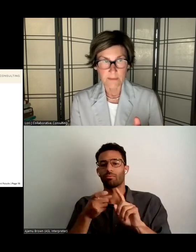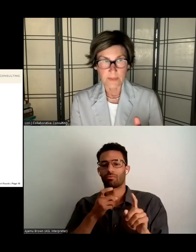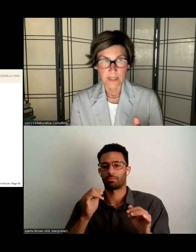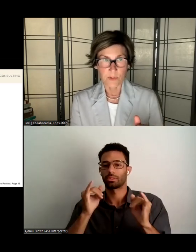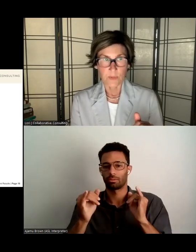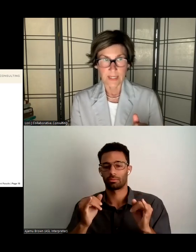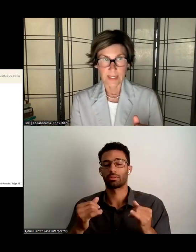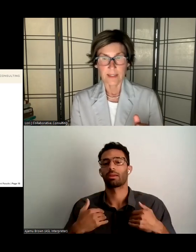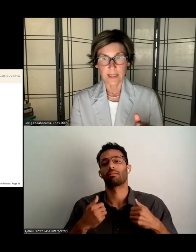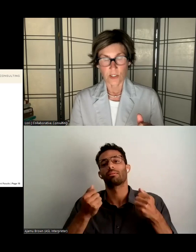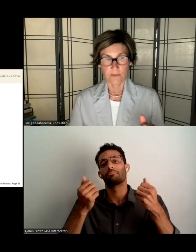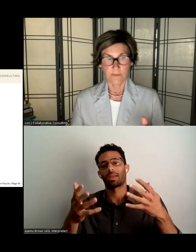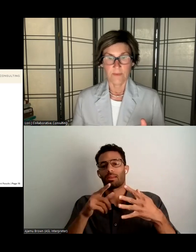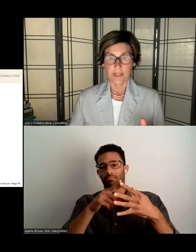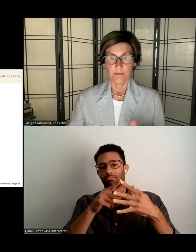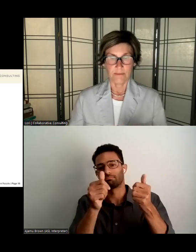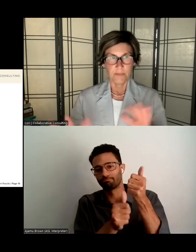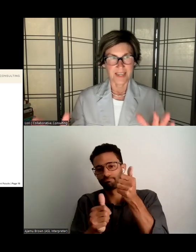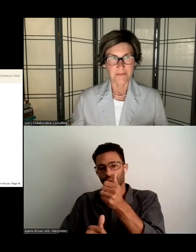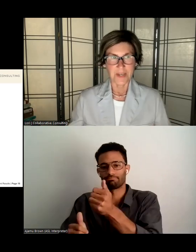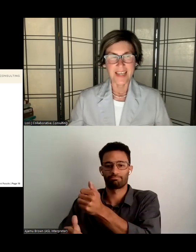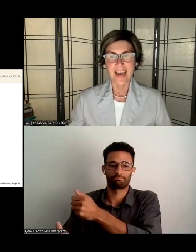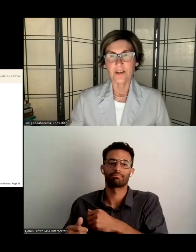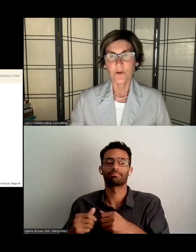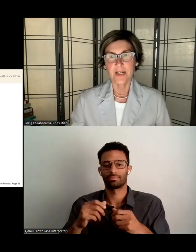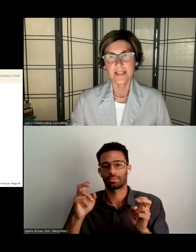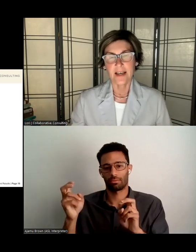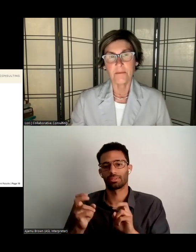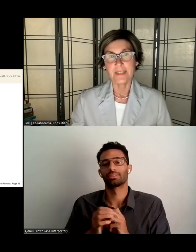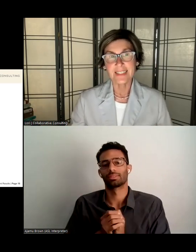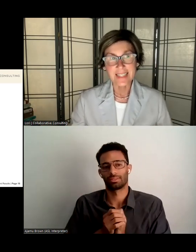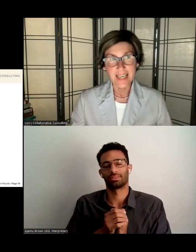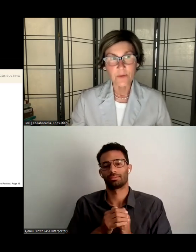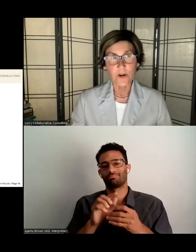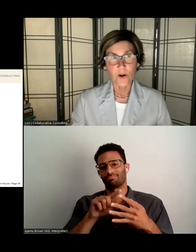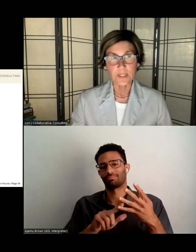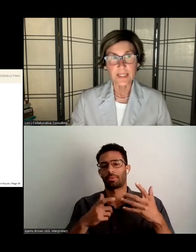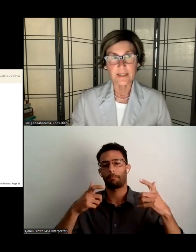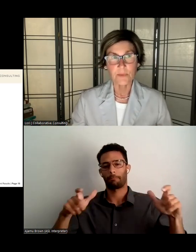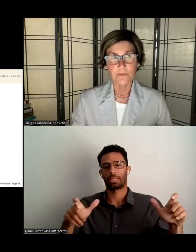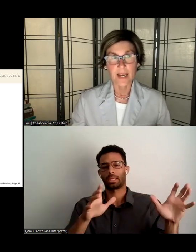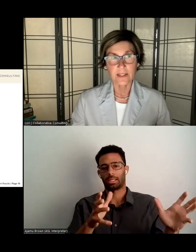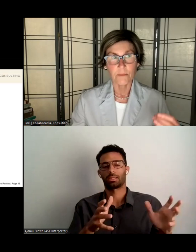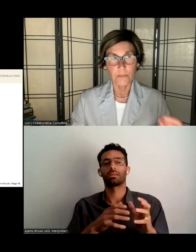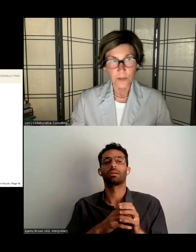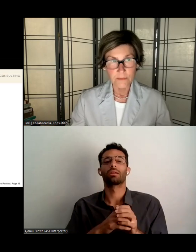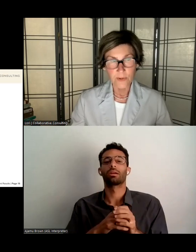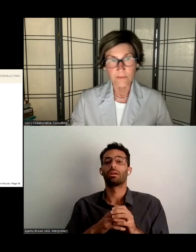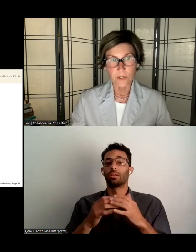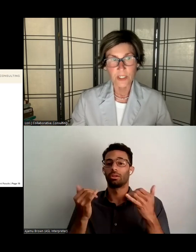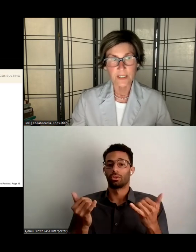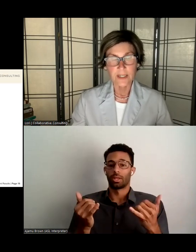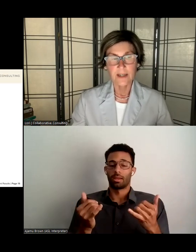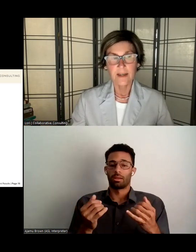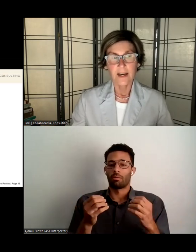multiple sub-themes within each of these big categories. Today, we're only going to provide the bullet